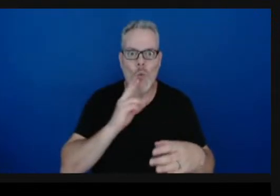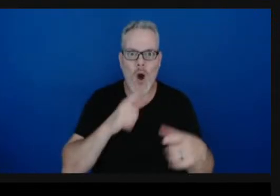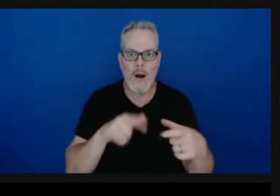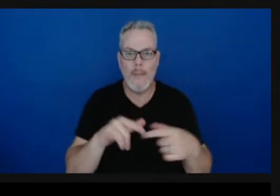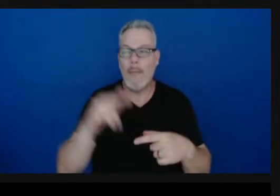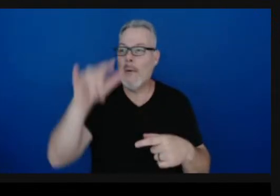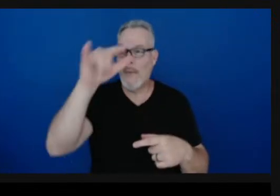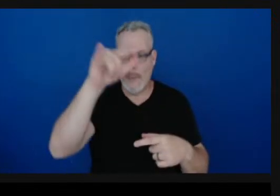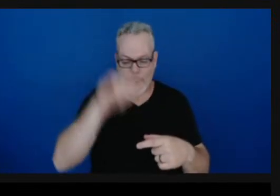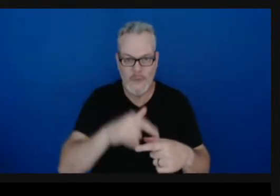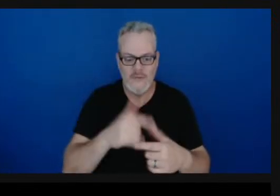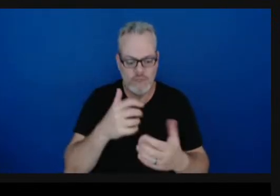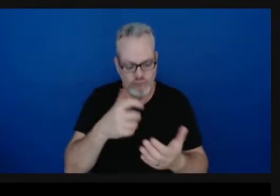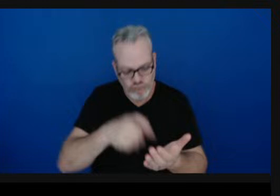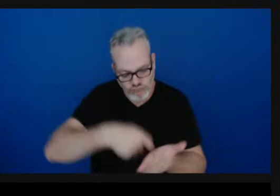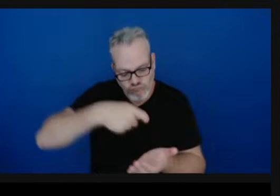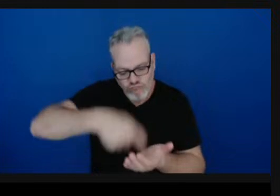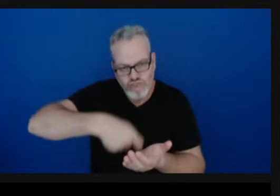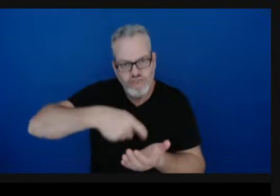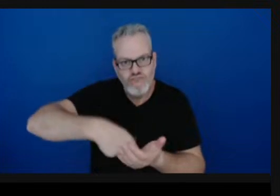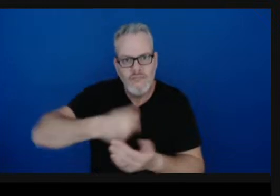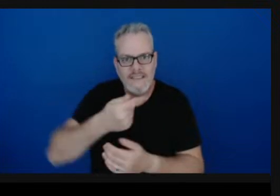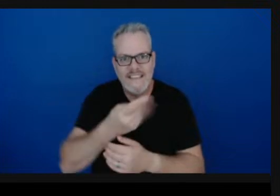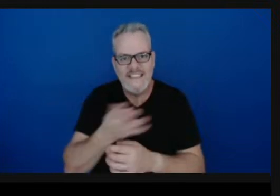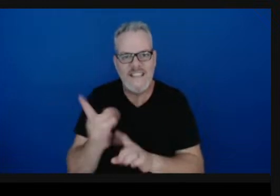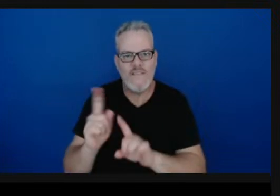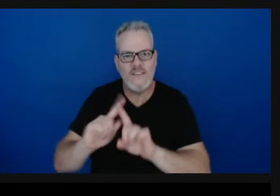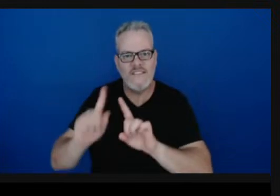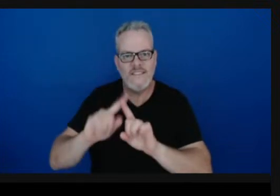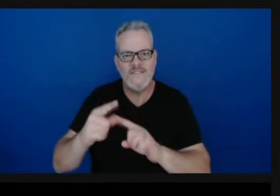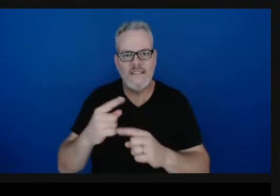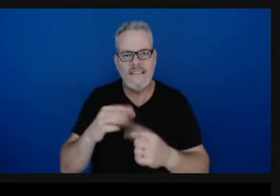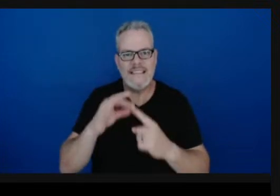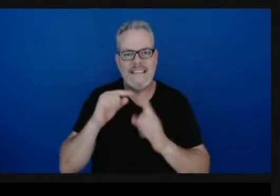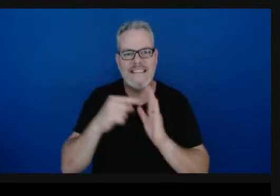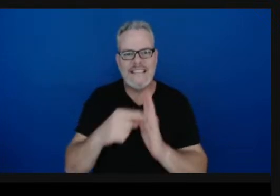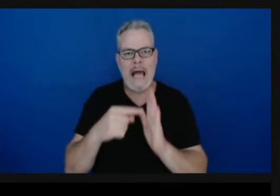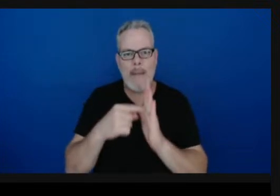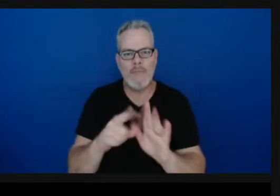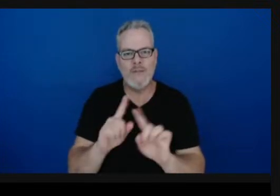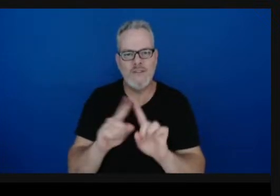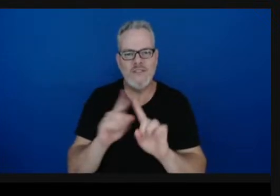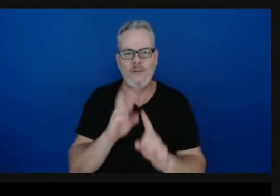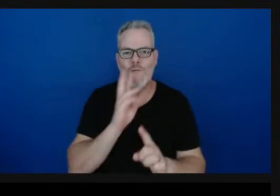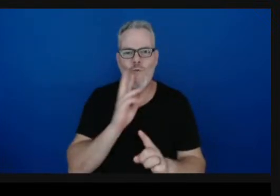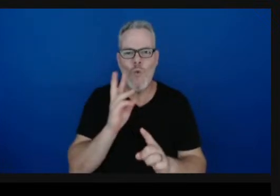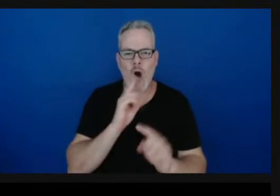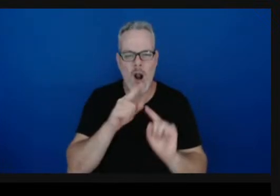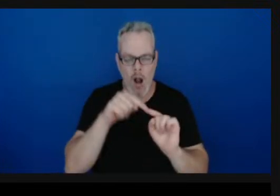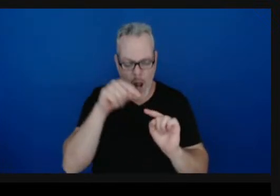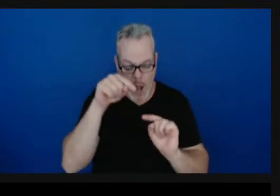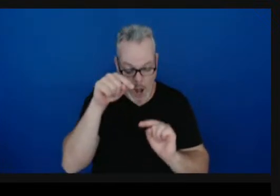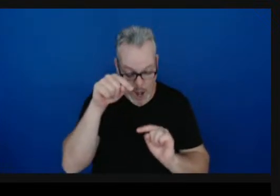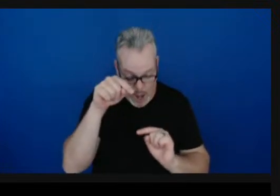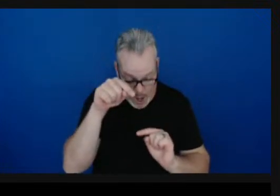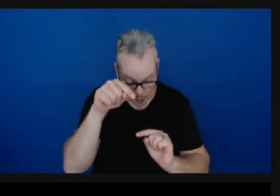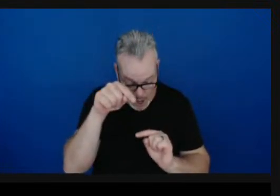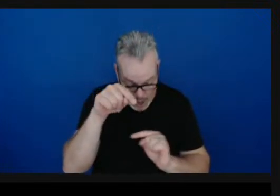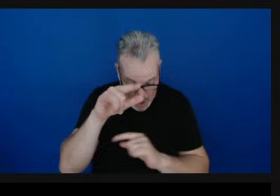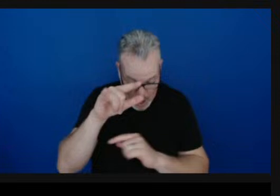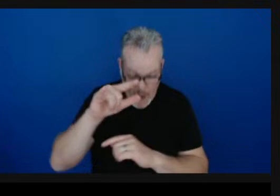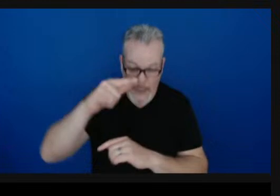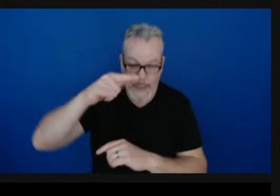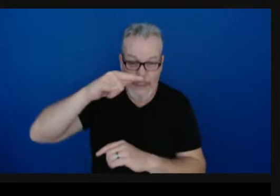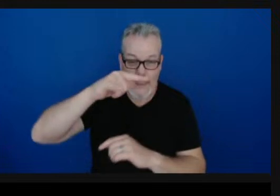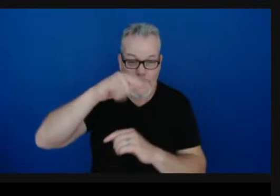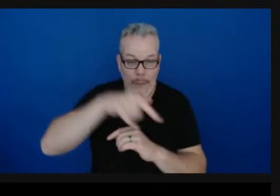We always a long trip, right? They had to fly down like probably half mile down into the crater, scoop that giant column of